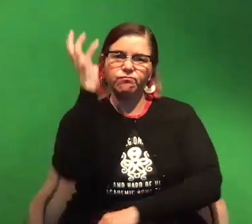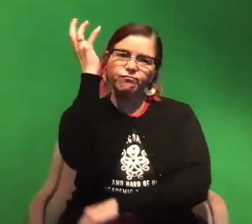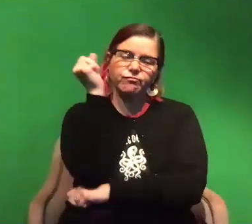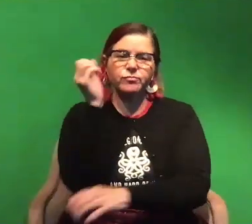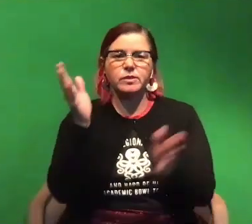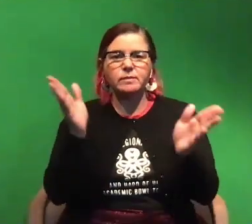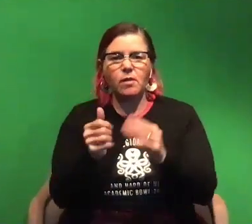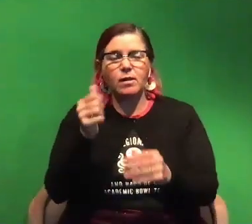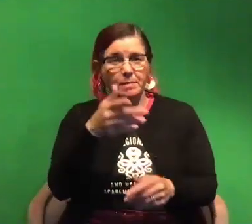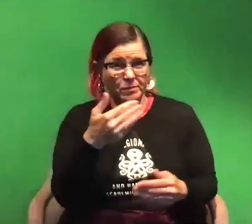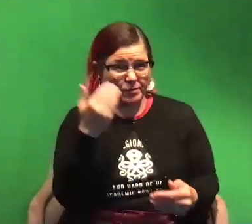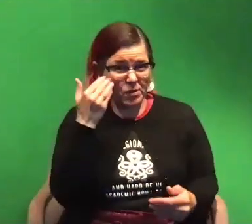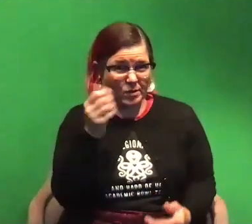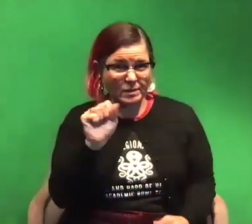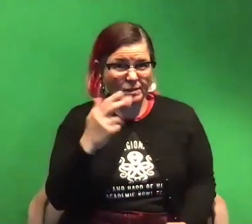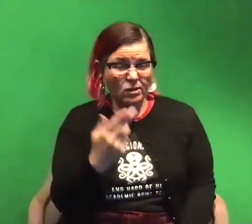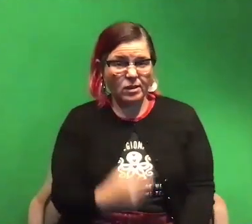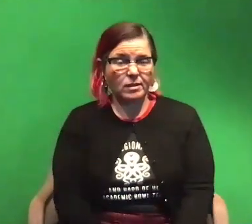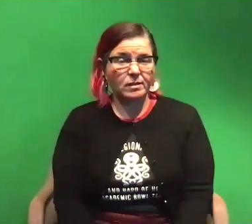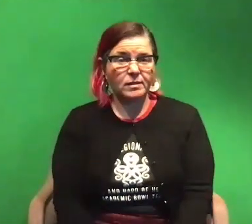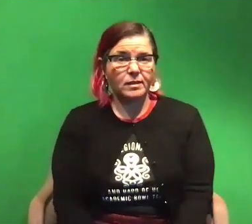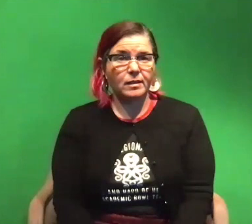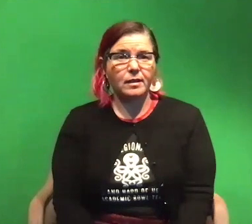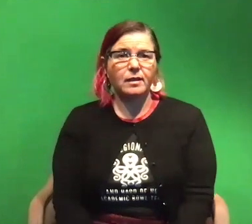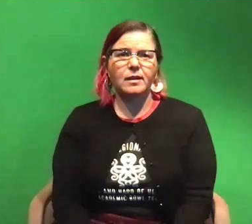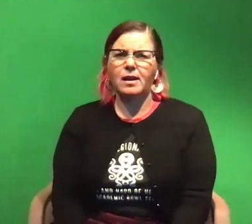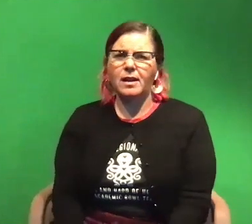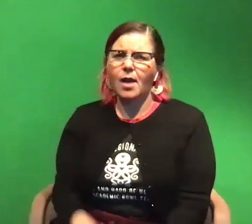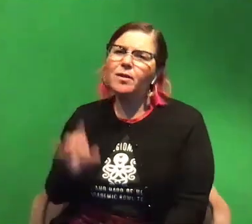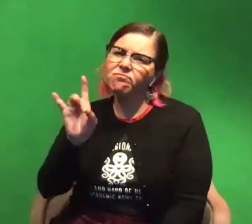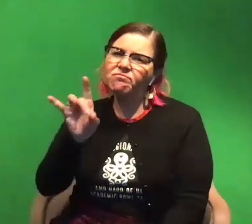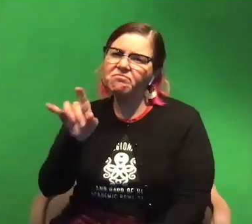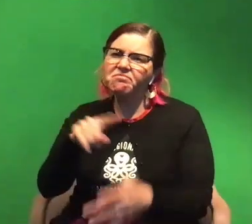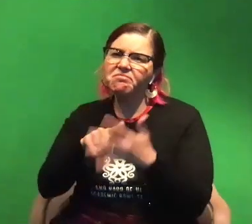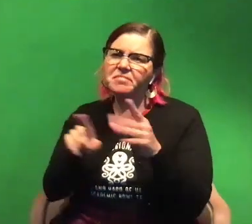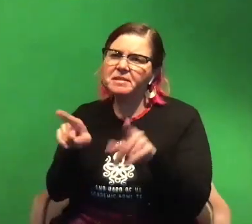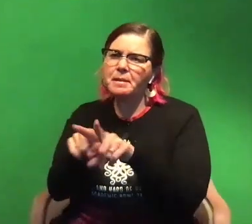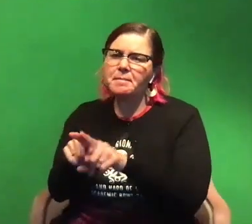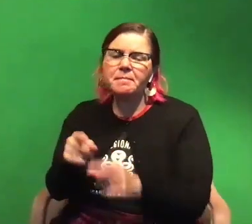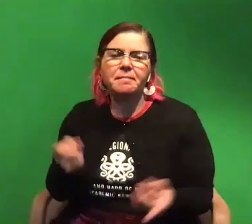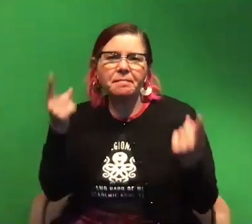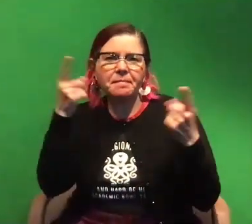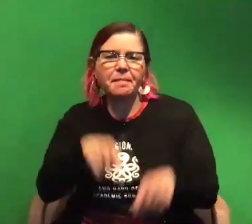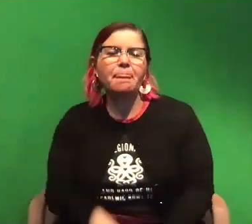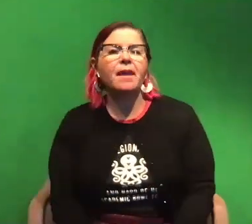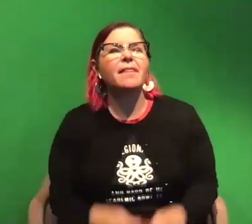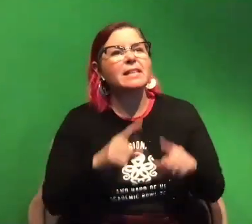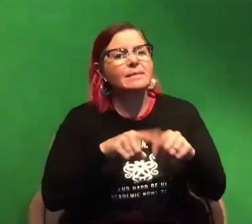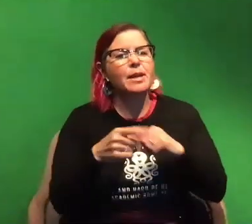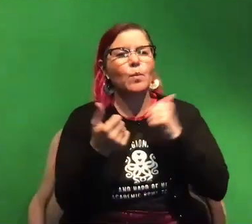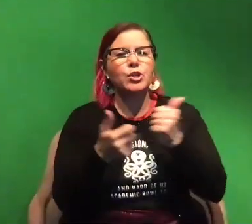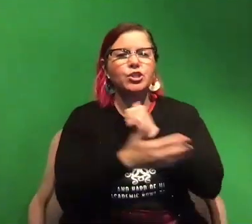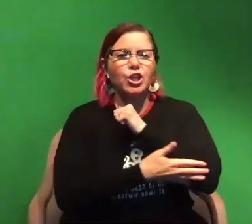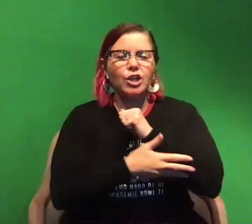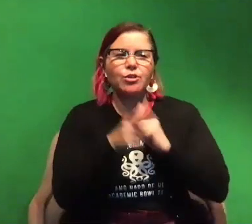there. Maybe Sarah, maybe you have some thoughts on this. But I would have said those too, so I'm with you. Yeah. I think depending on what country you're in and who you